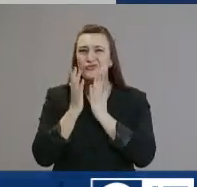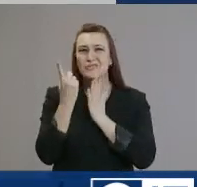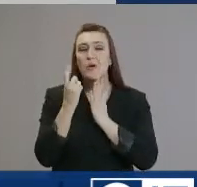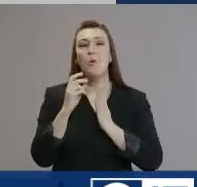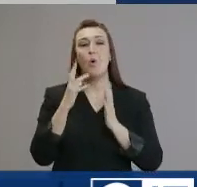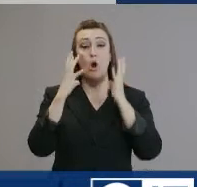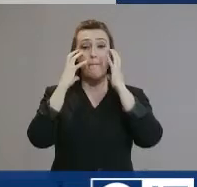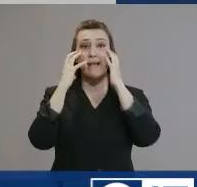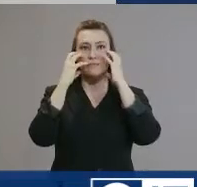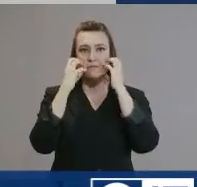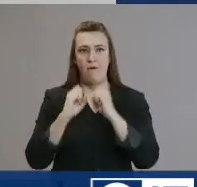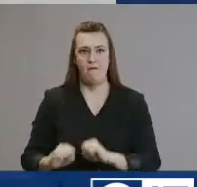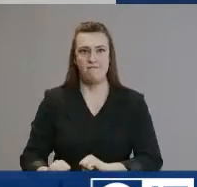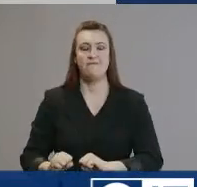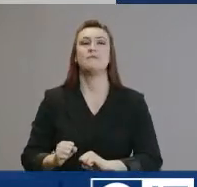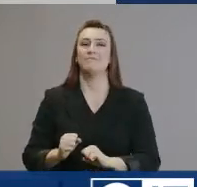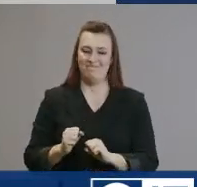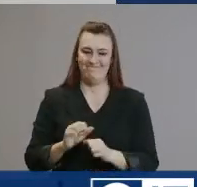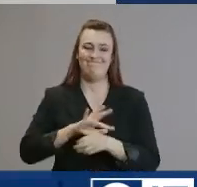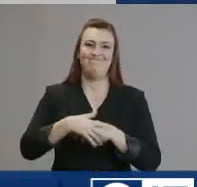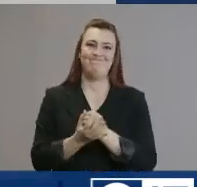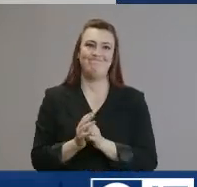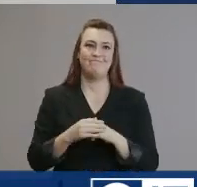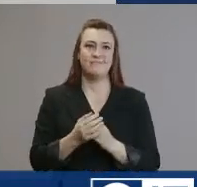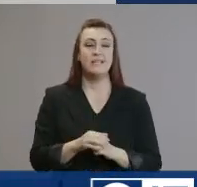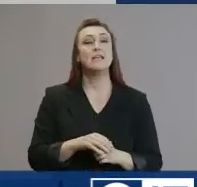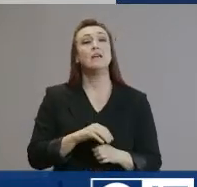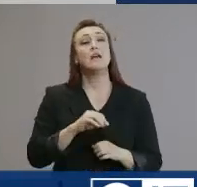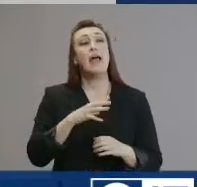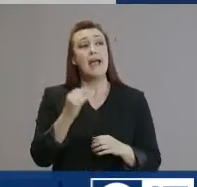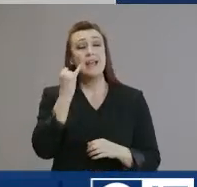home when you're sick so that you don't spread it to others.